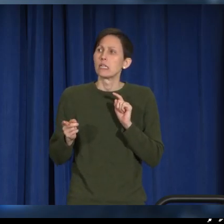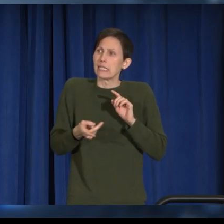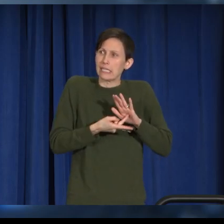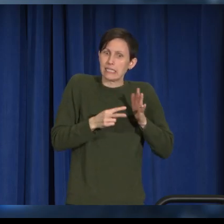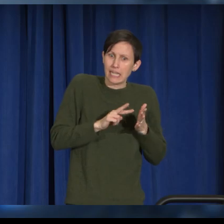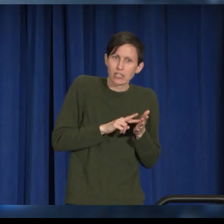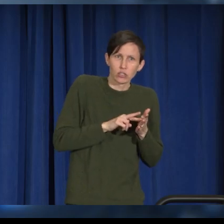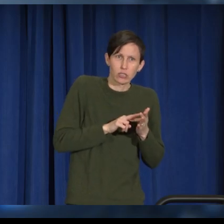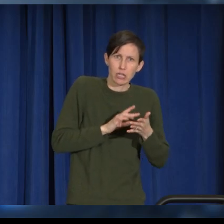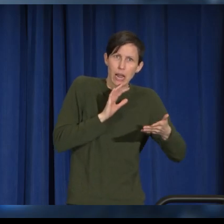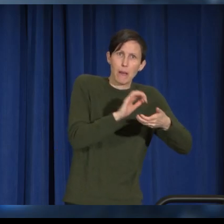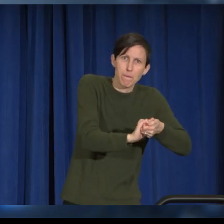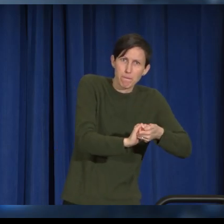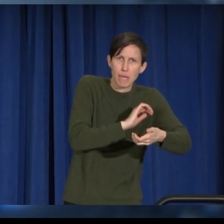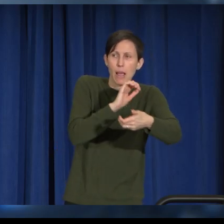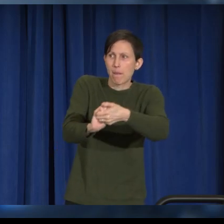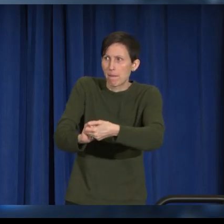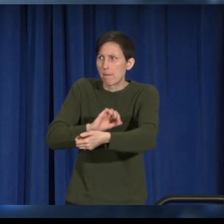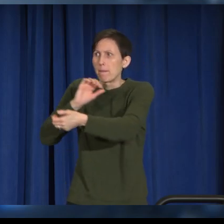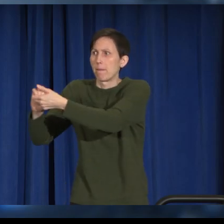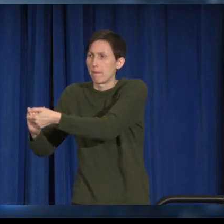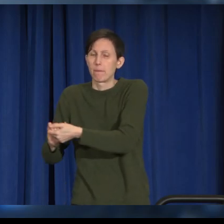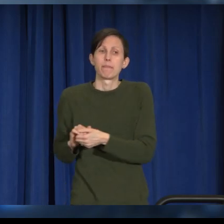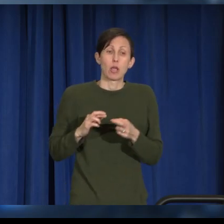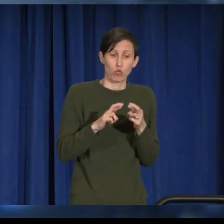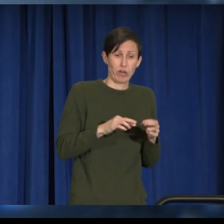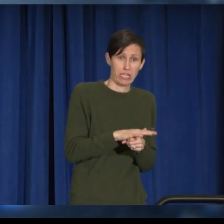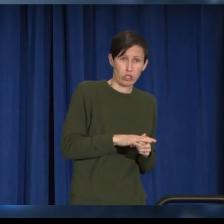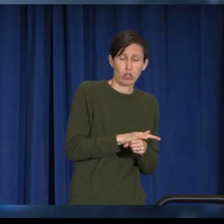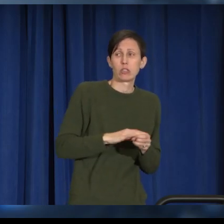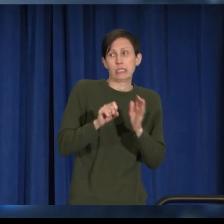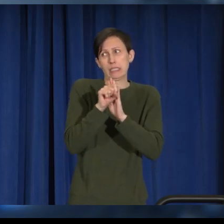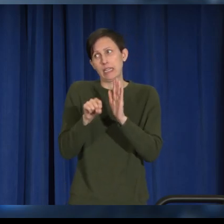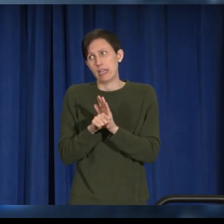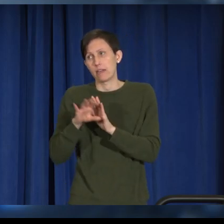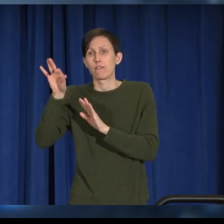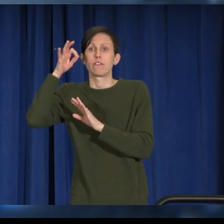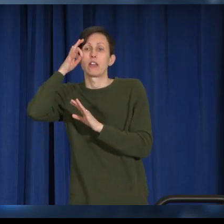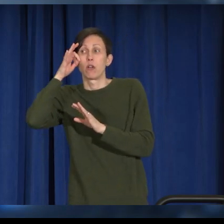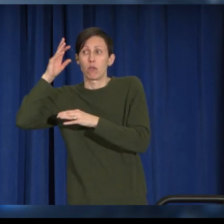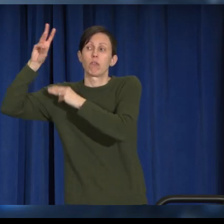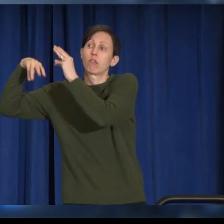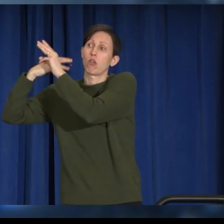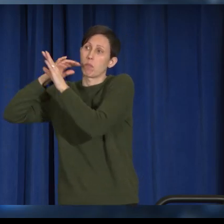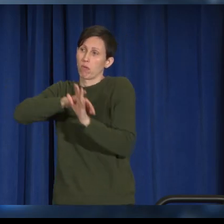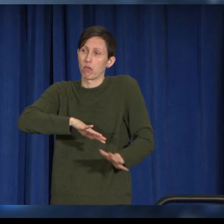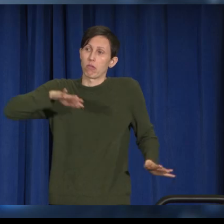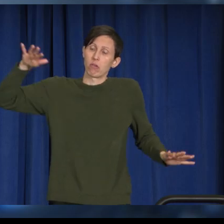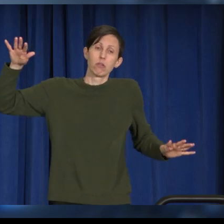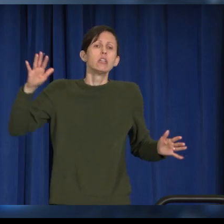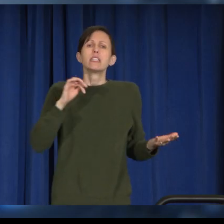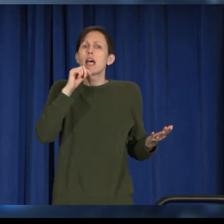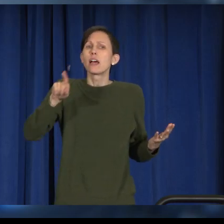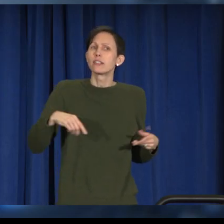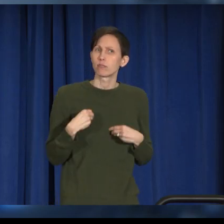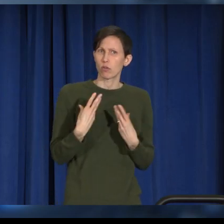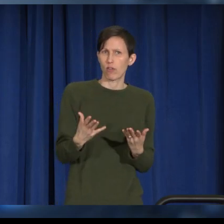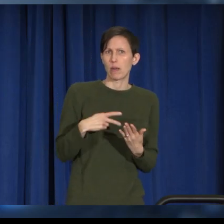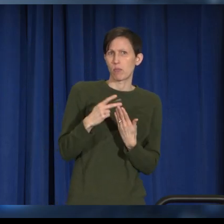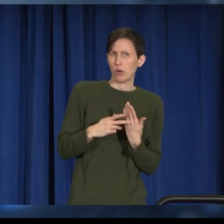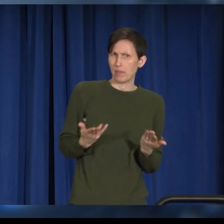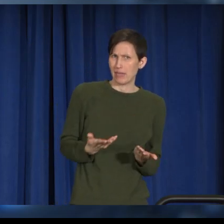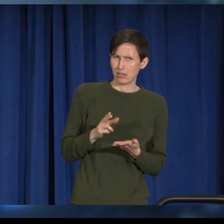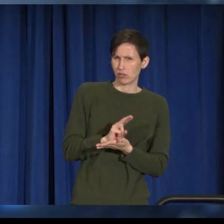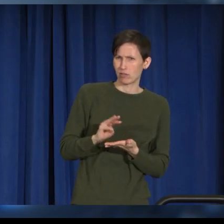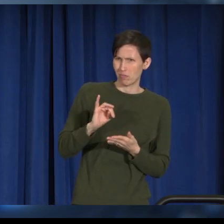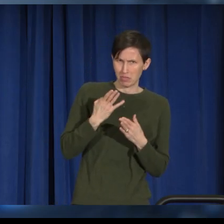with various bodies, whether it's regionally, state, federally, to then not just provide programming here within the University